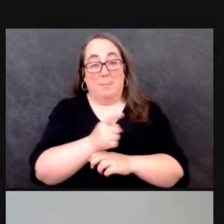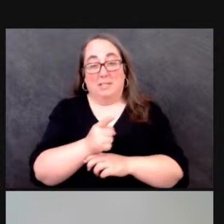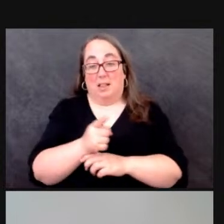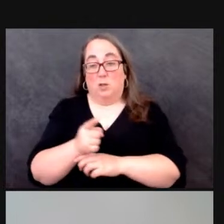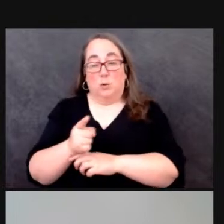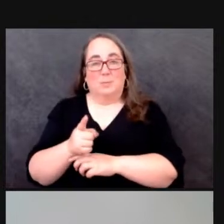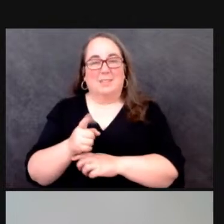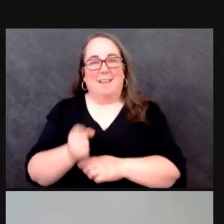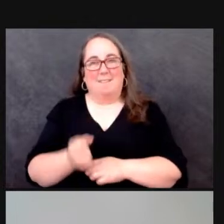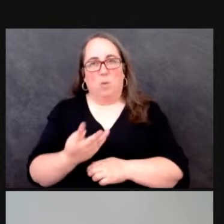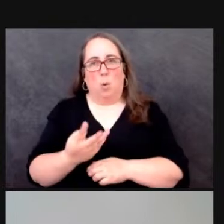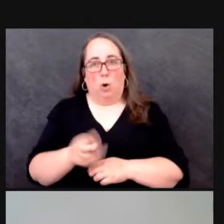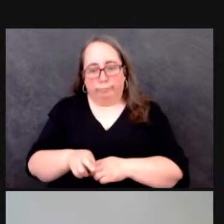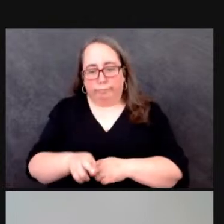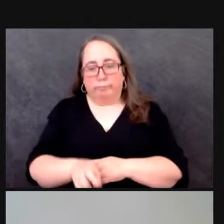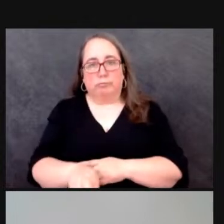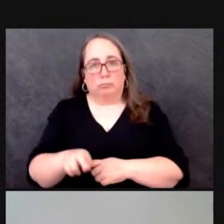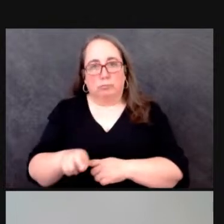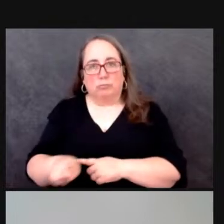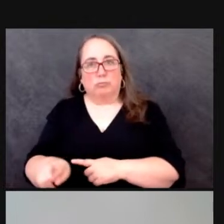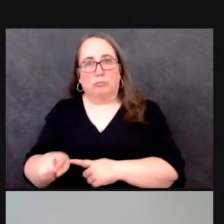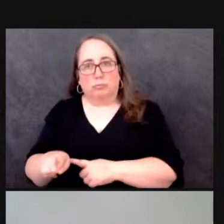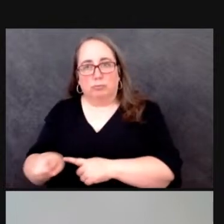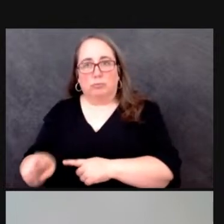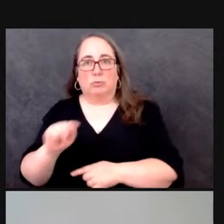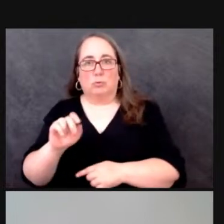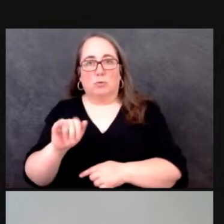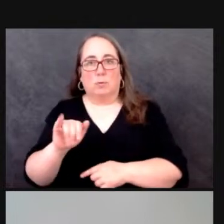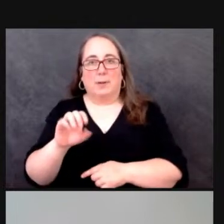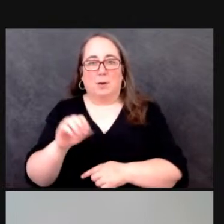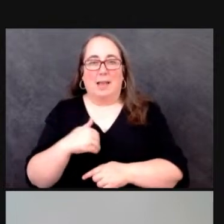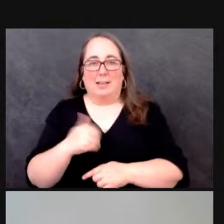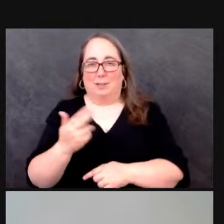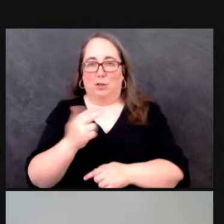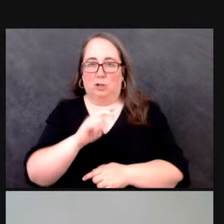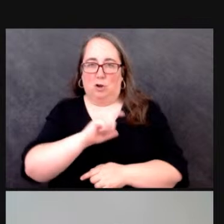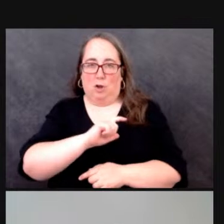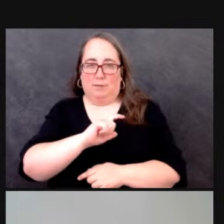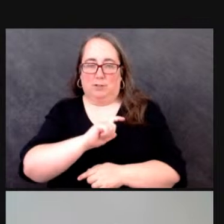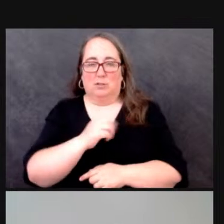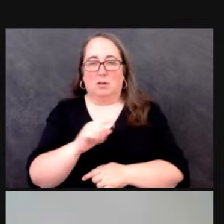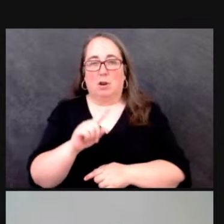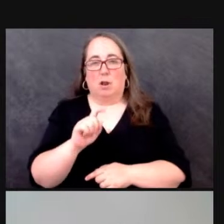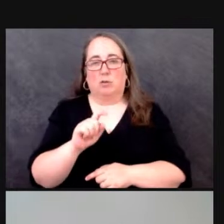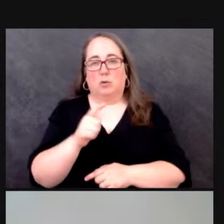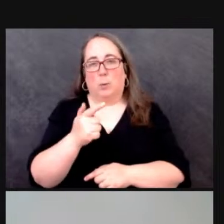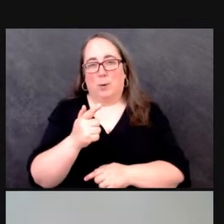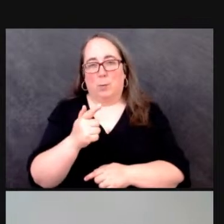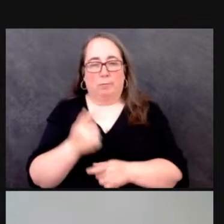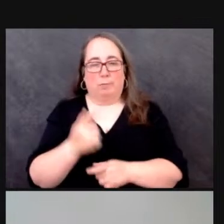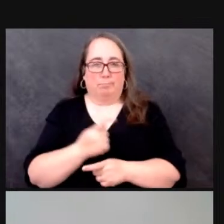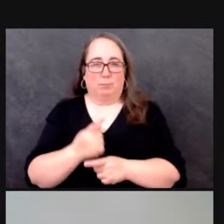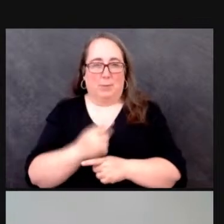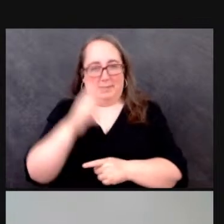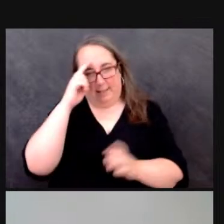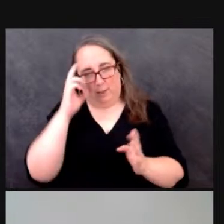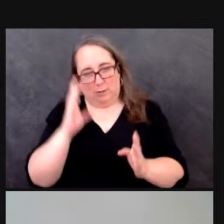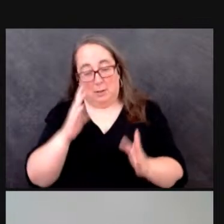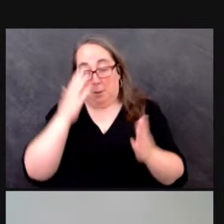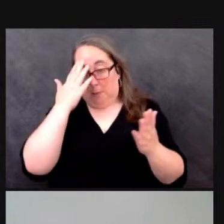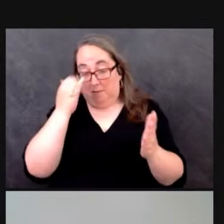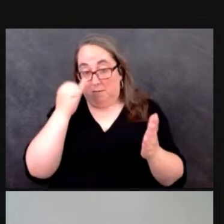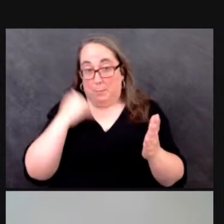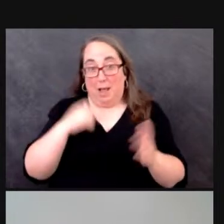torpedo tubes. She is manned by a crew of 13 officers and 121 enlisted. Now, I don't know if it's just me that I